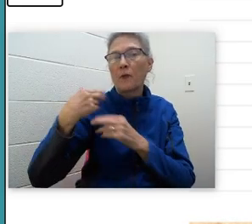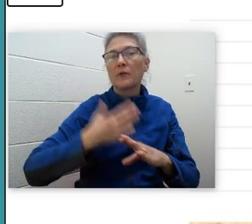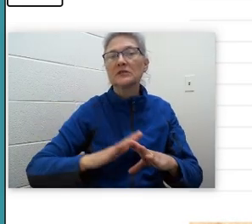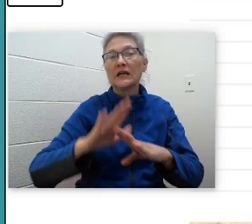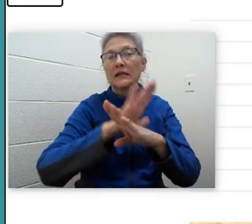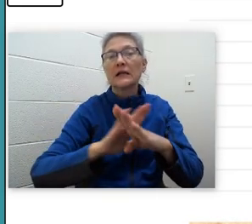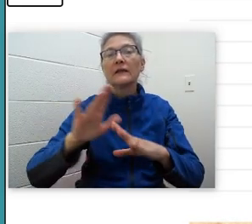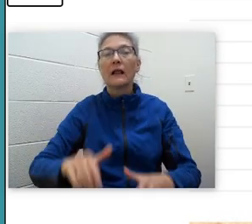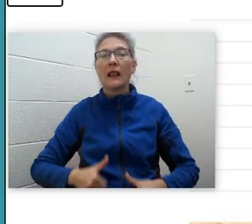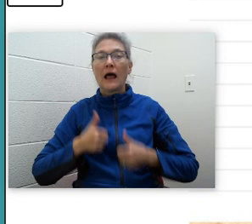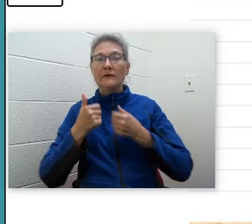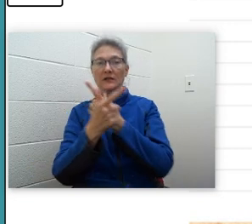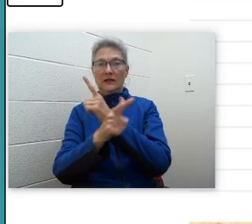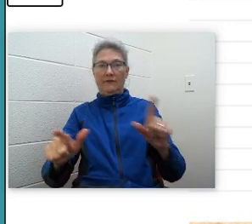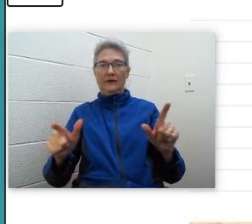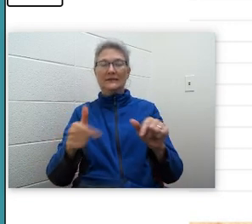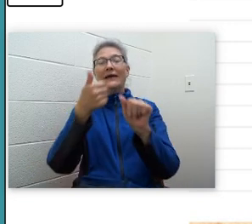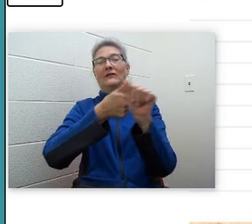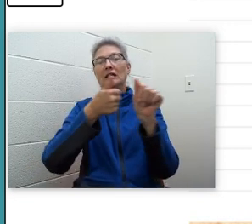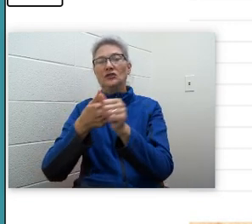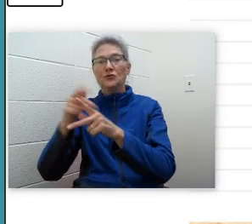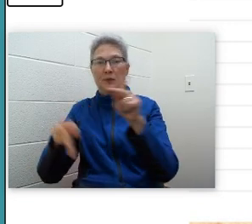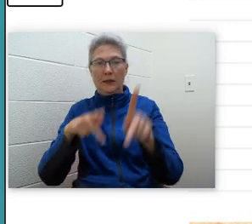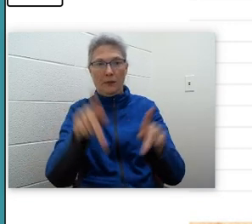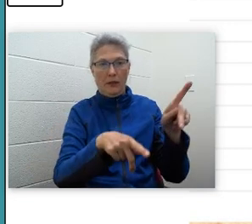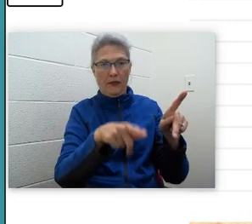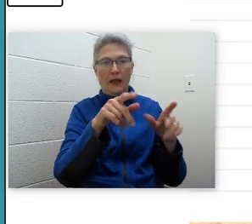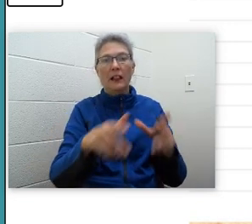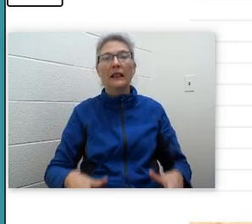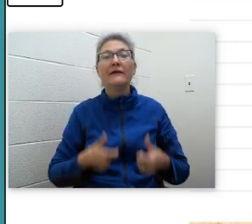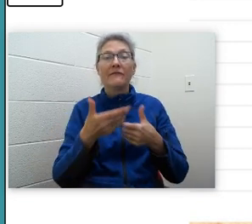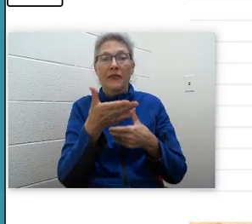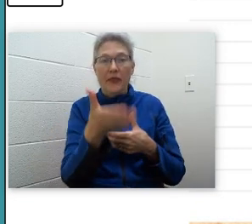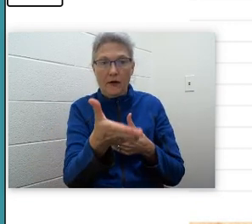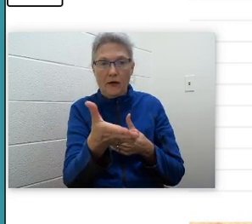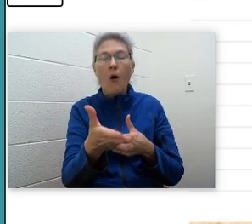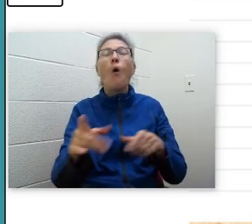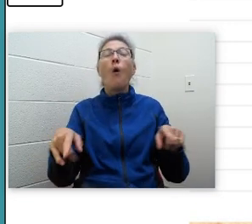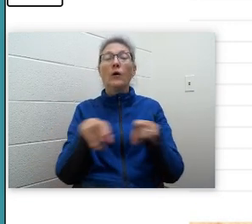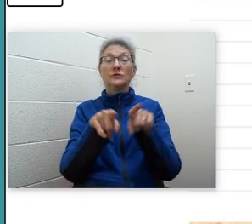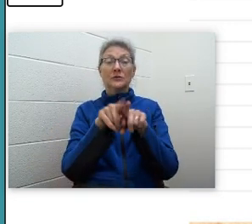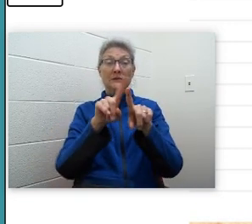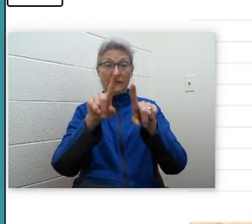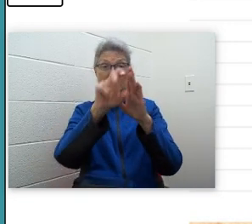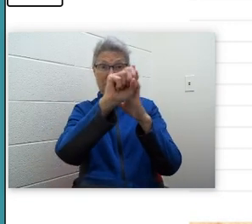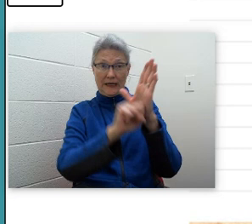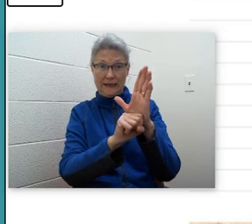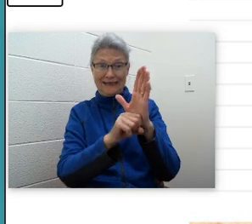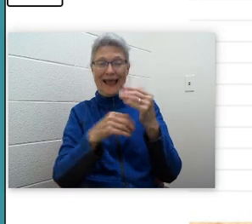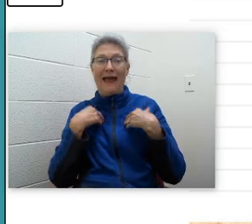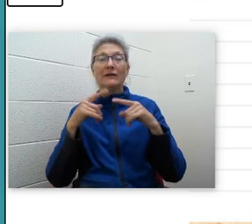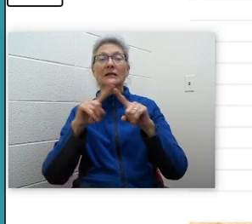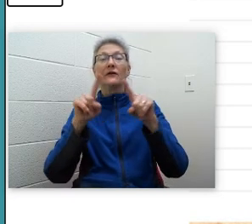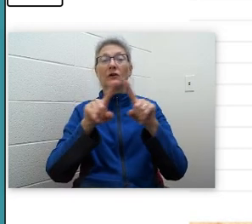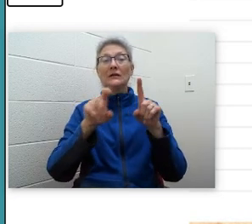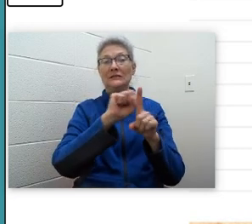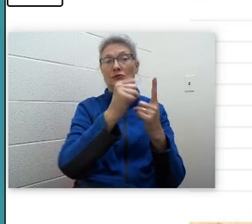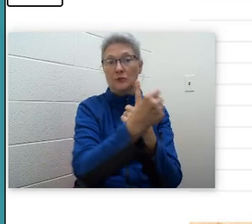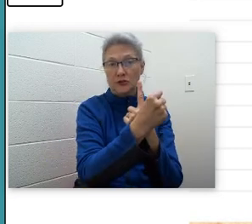the lives and liberties of its own citizens. Also, different states have different